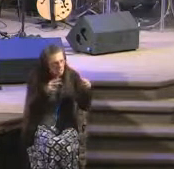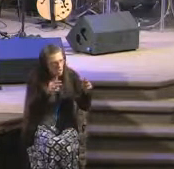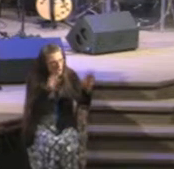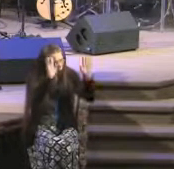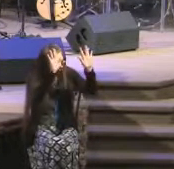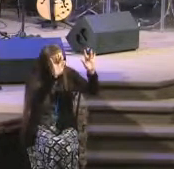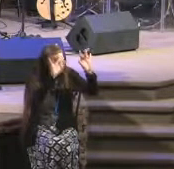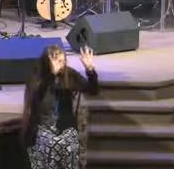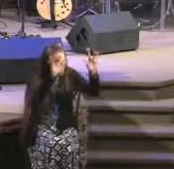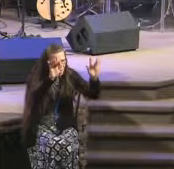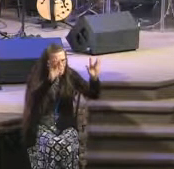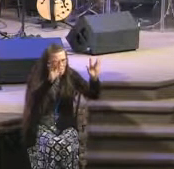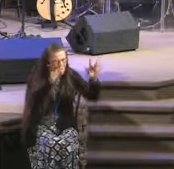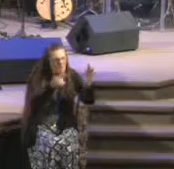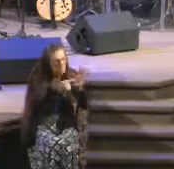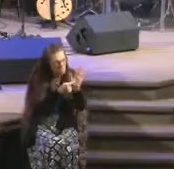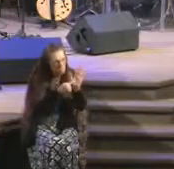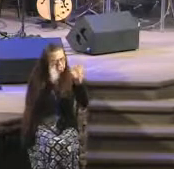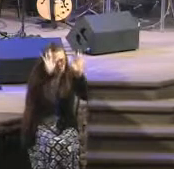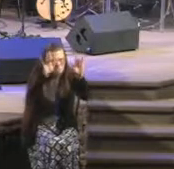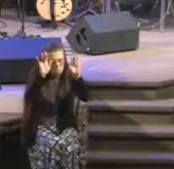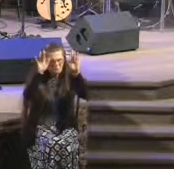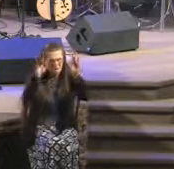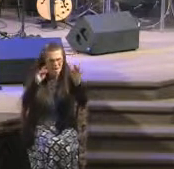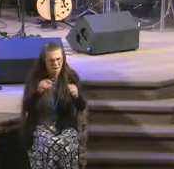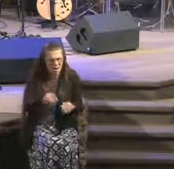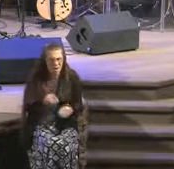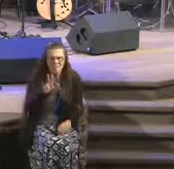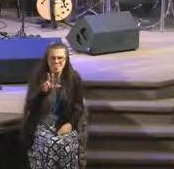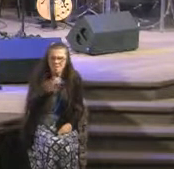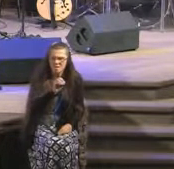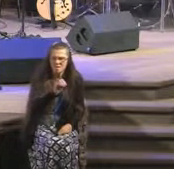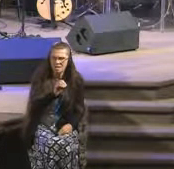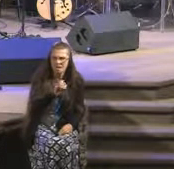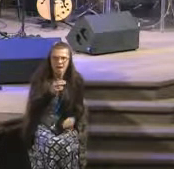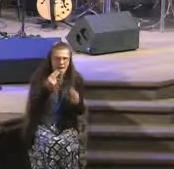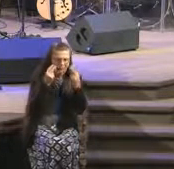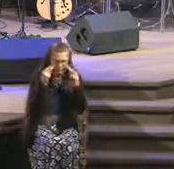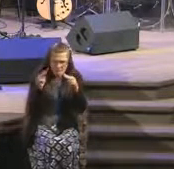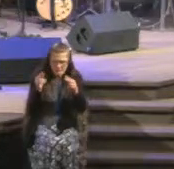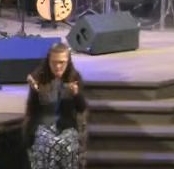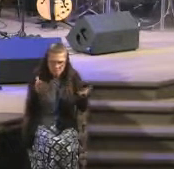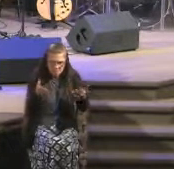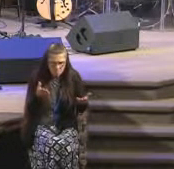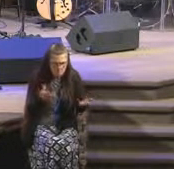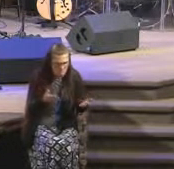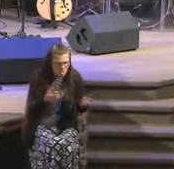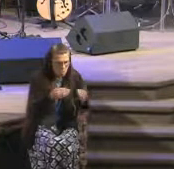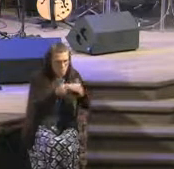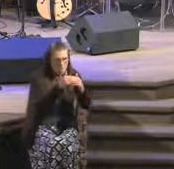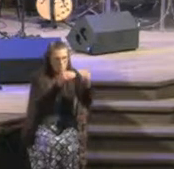He still wanted to show mercy. Verse 30. And I looked for someone who might rebuild the wall of righteousness